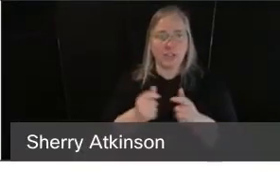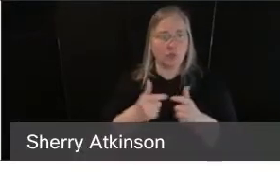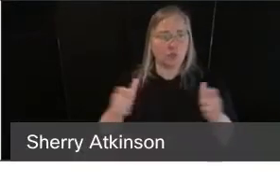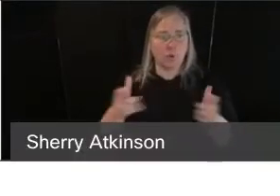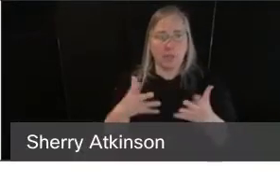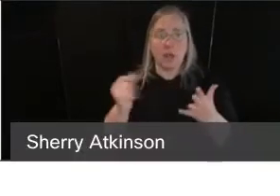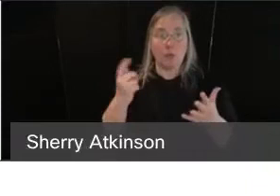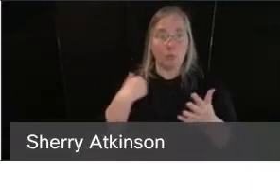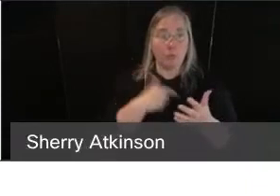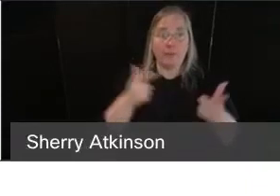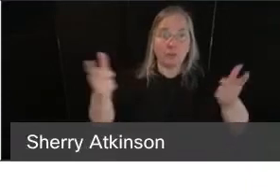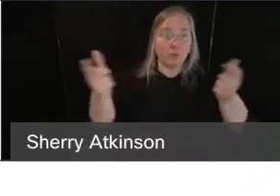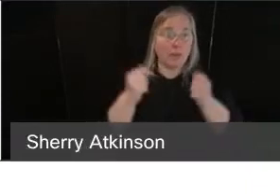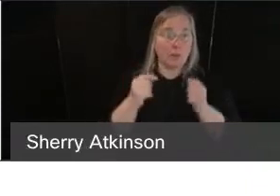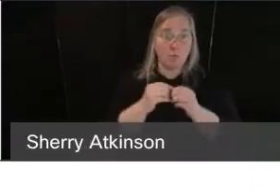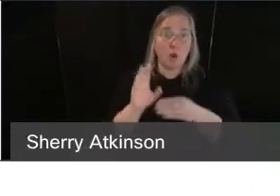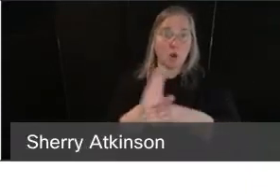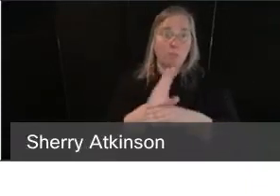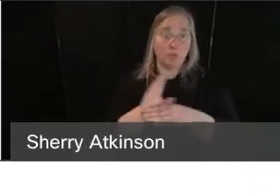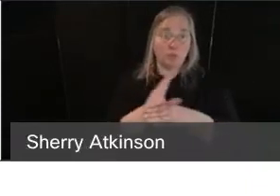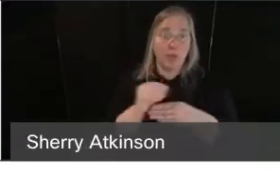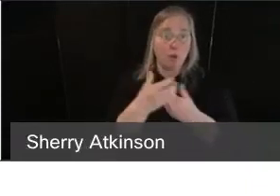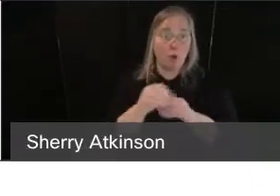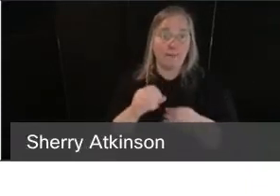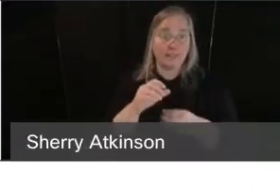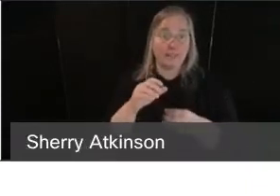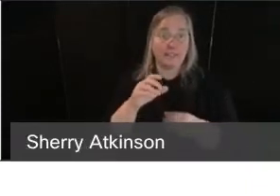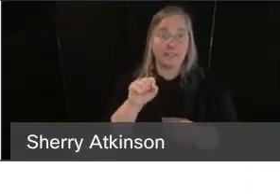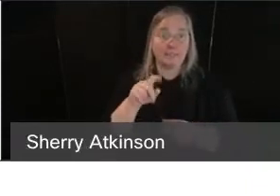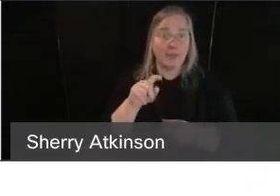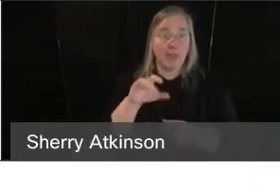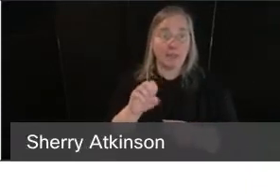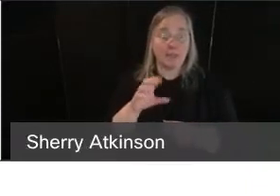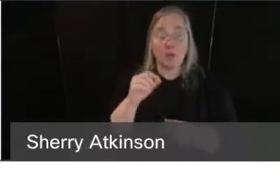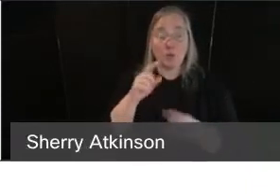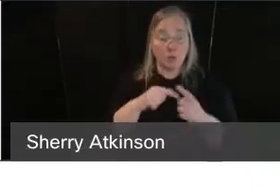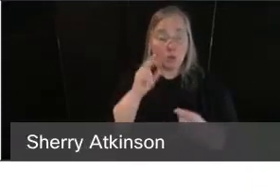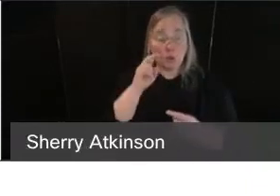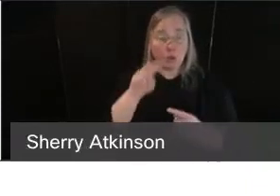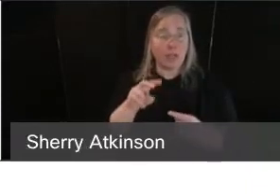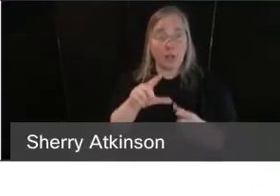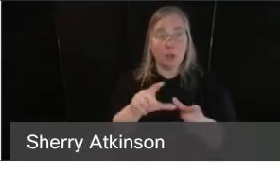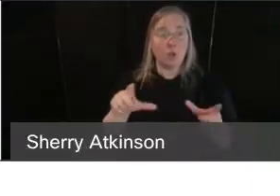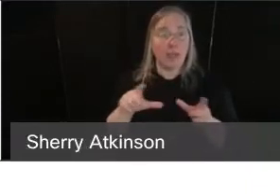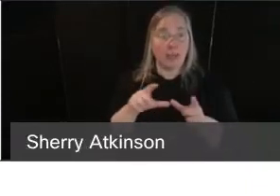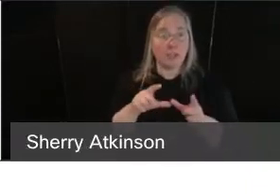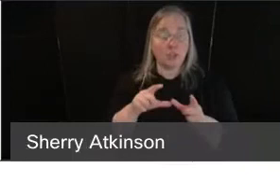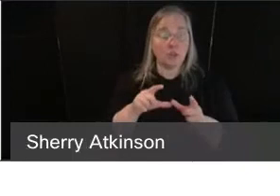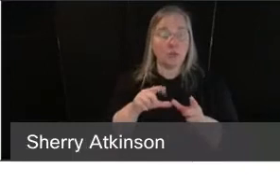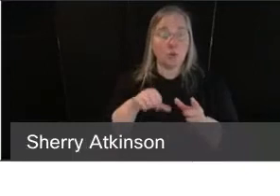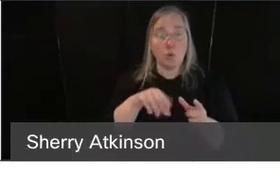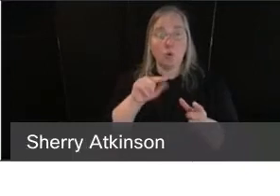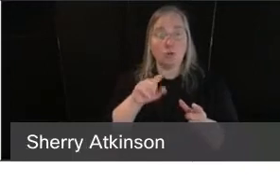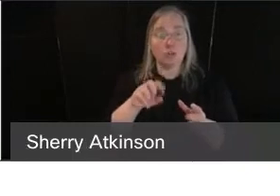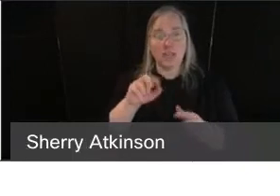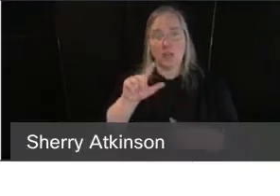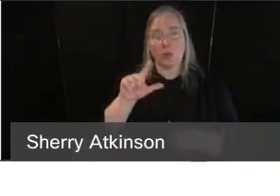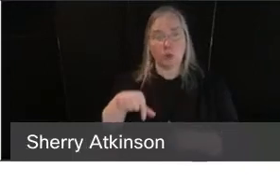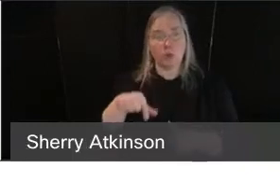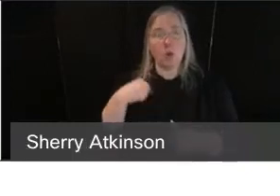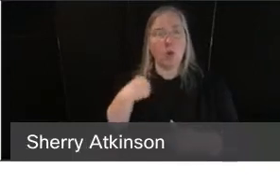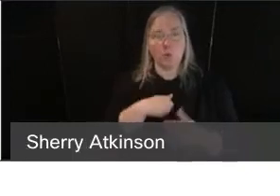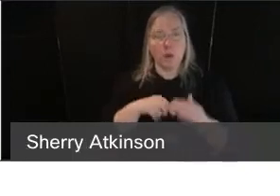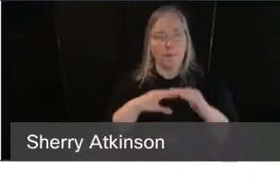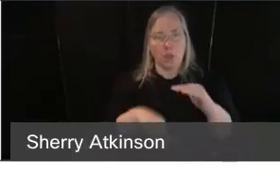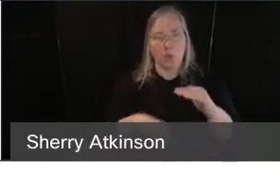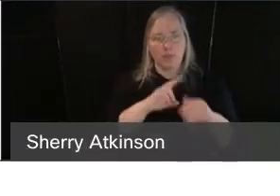more commercial and office space. And when you look at these location quotients, we're below the national average in terms